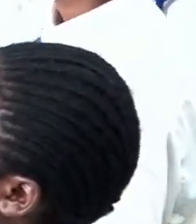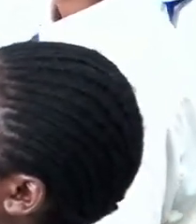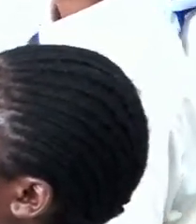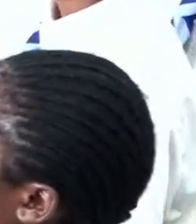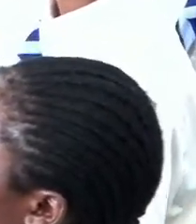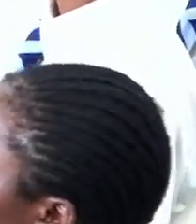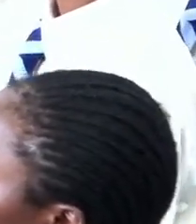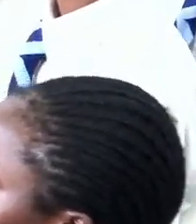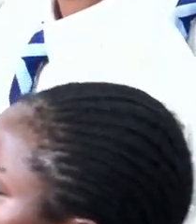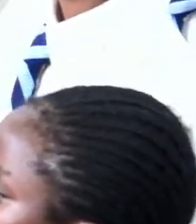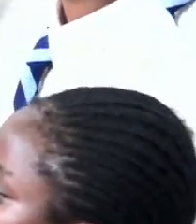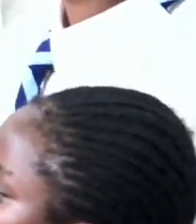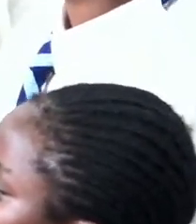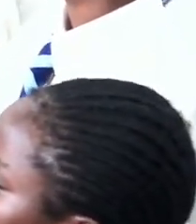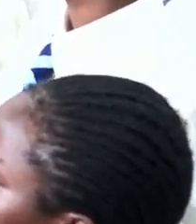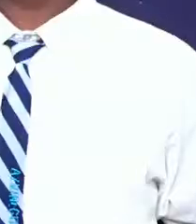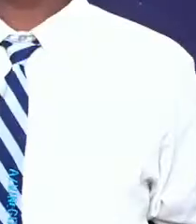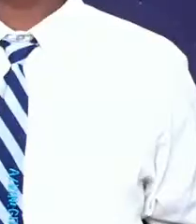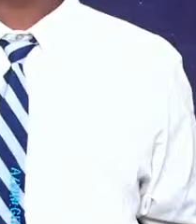found, God